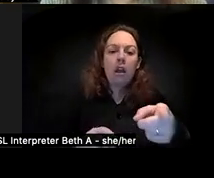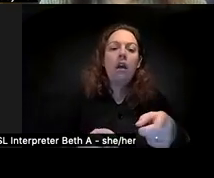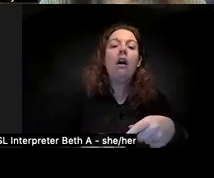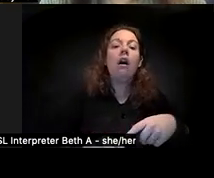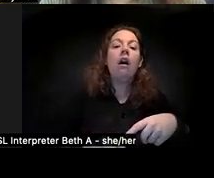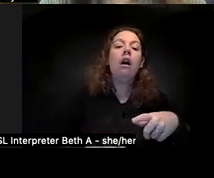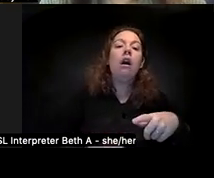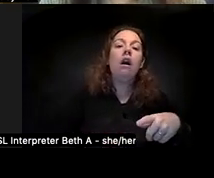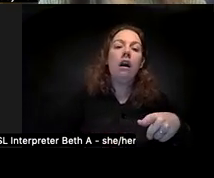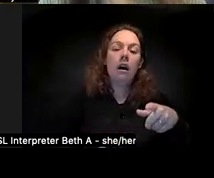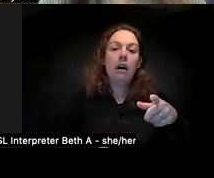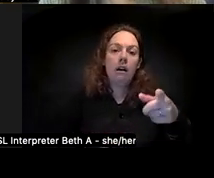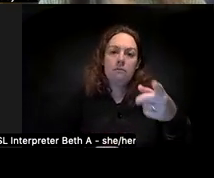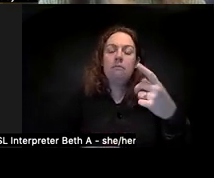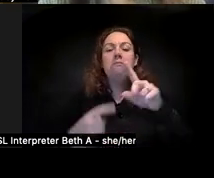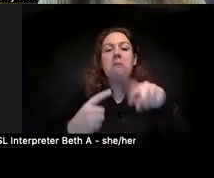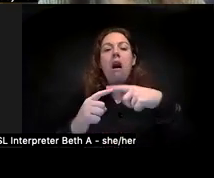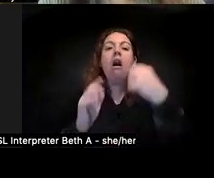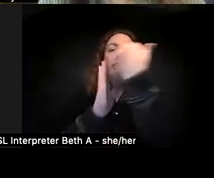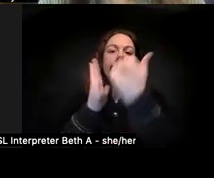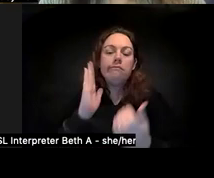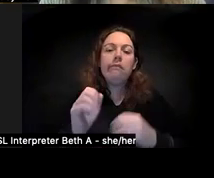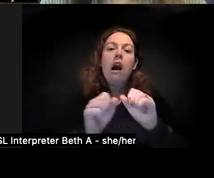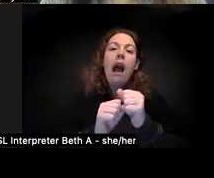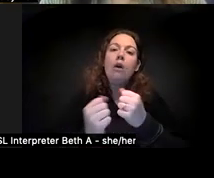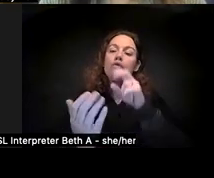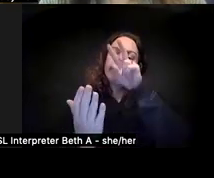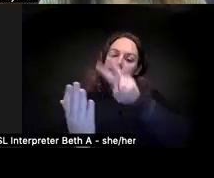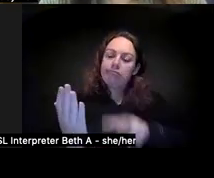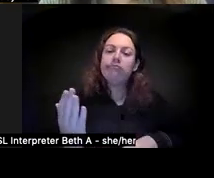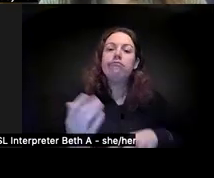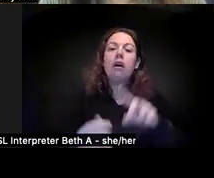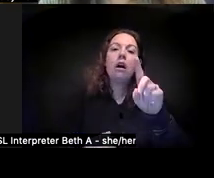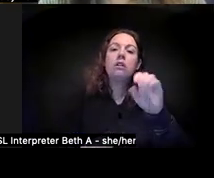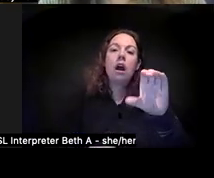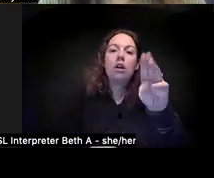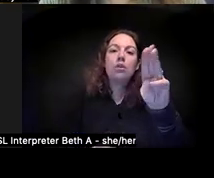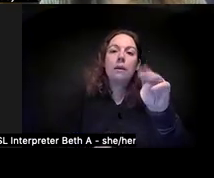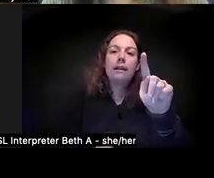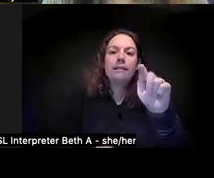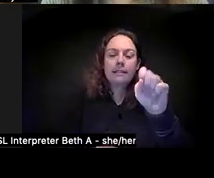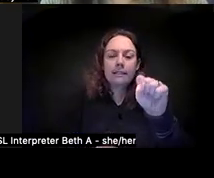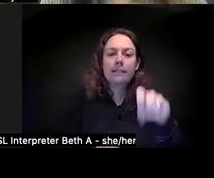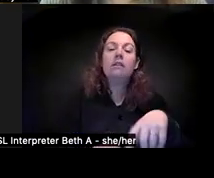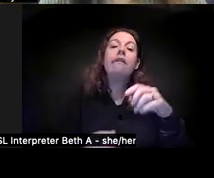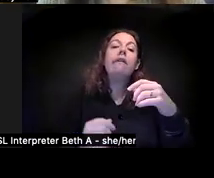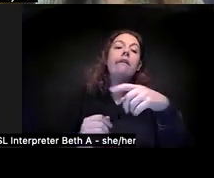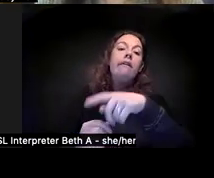your applications, any waivers, any employee manuals, and